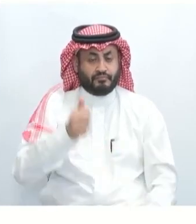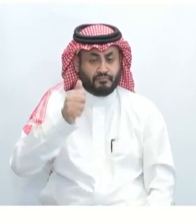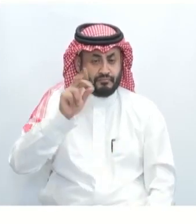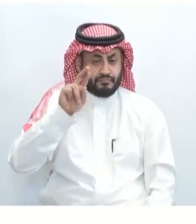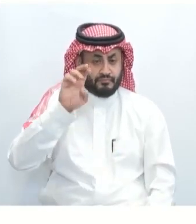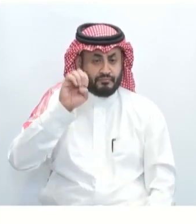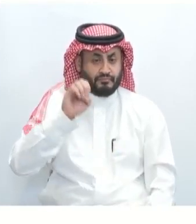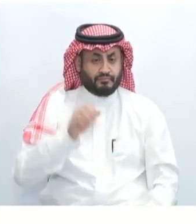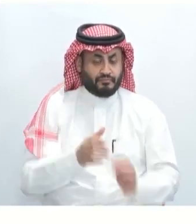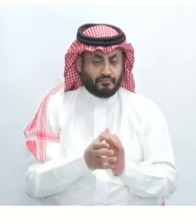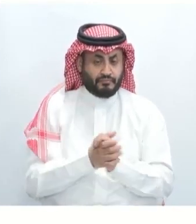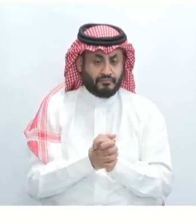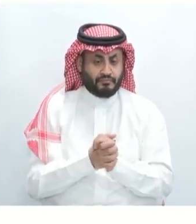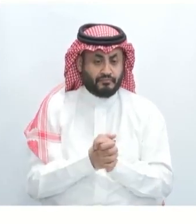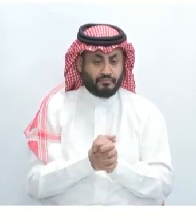are